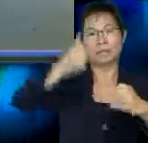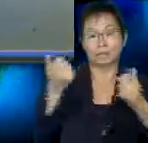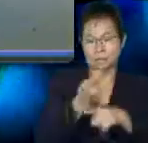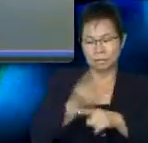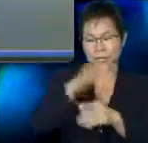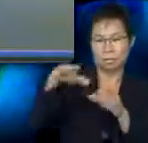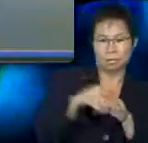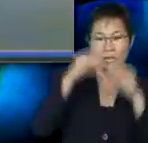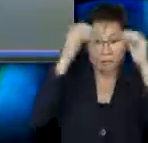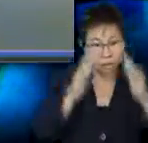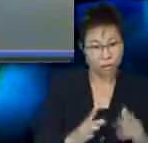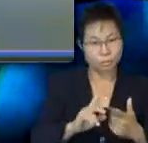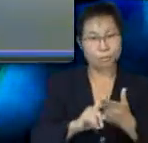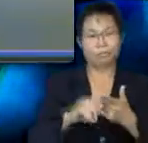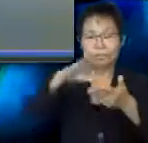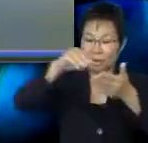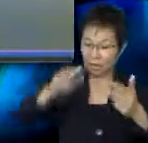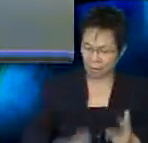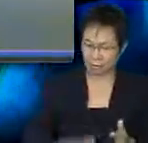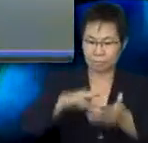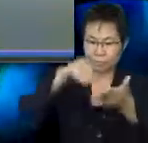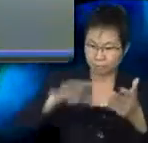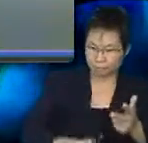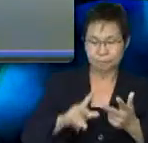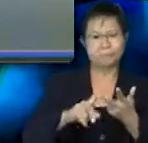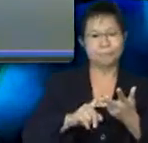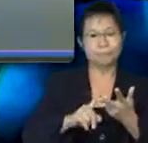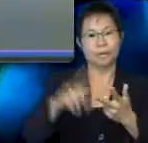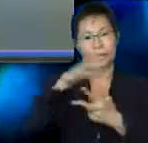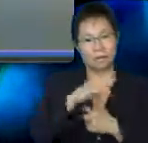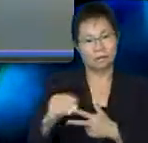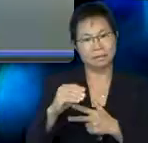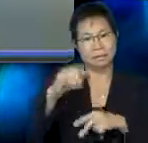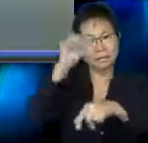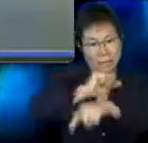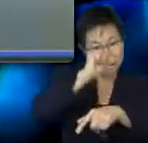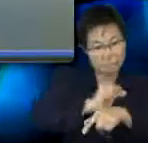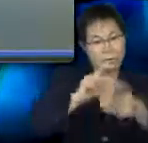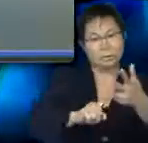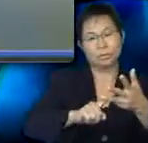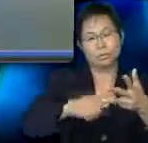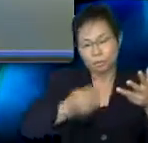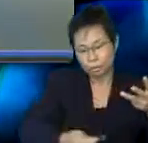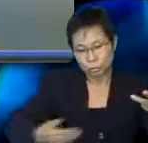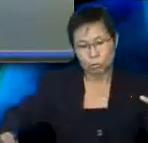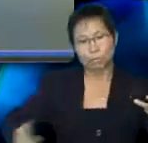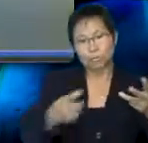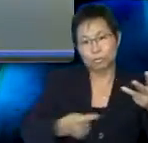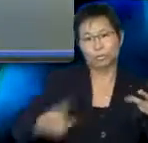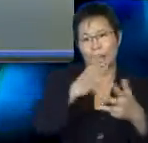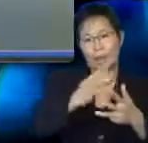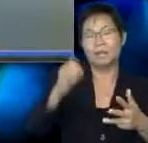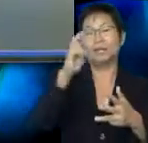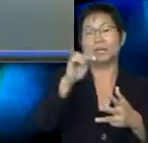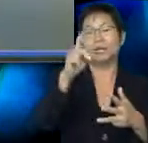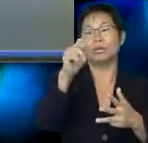involves the teacher, the learner, as well as the tasks, tools, and content which